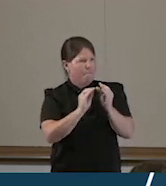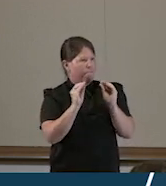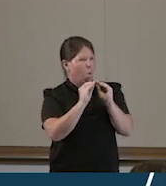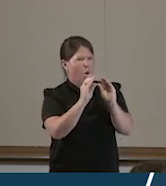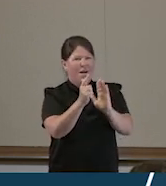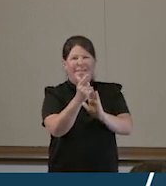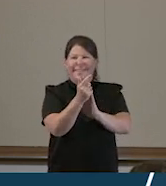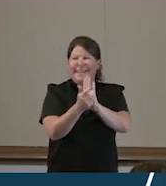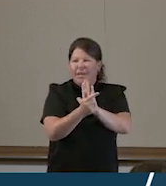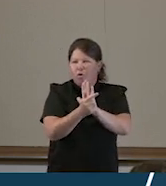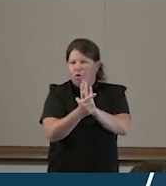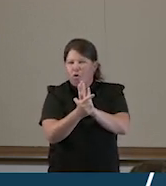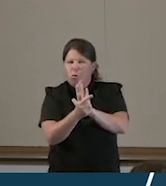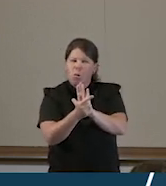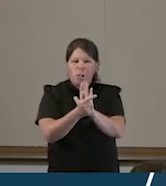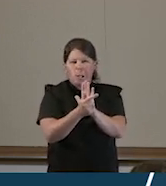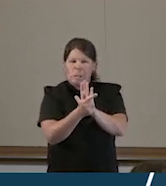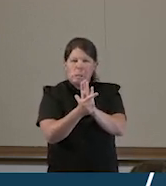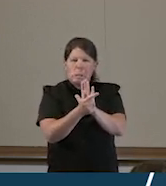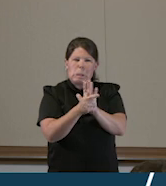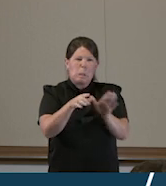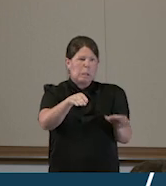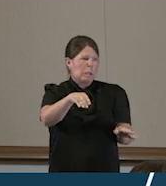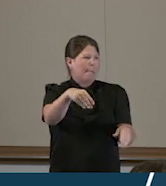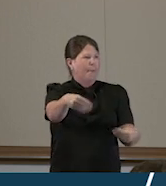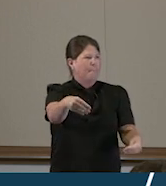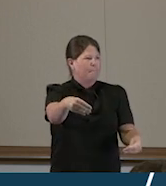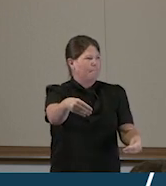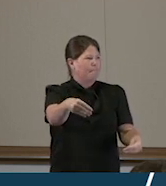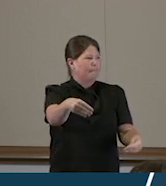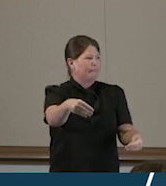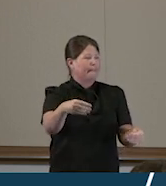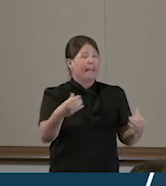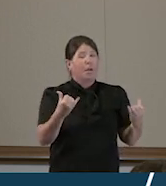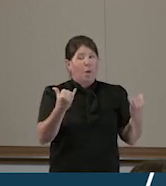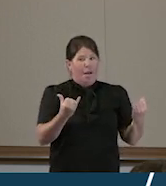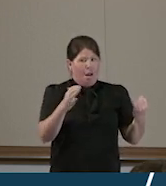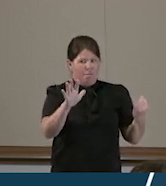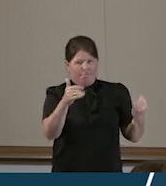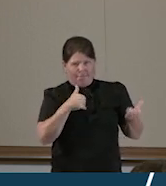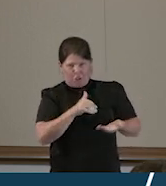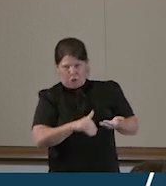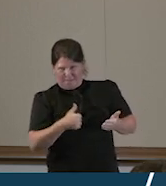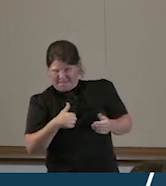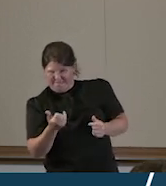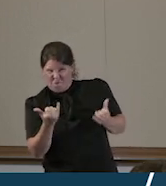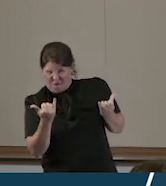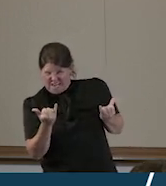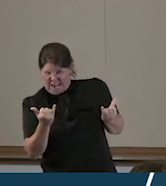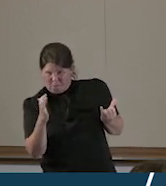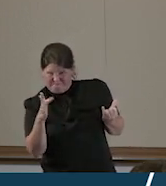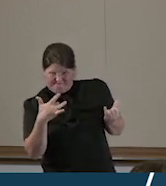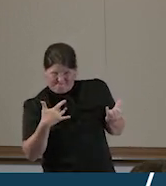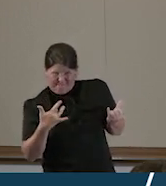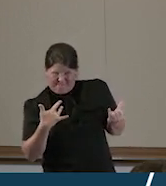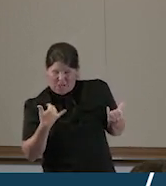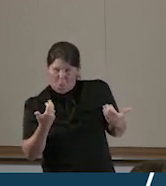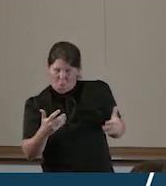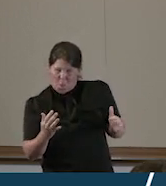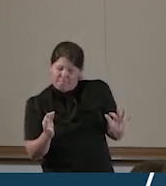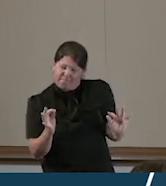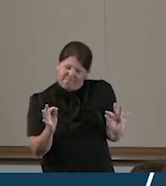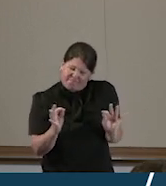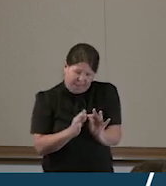it's, I think, especially right now, I'm going to step on my soapbox again. It's vital. It's vital